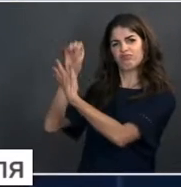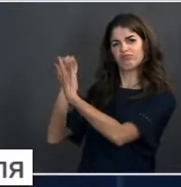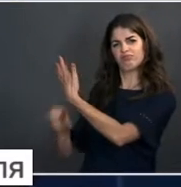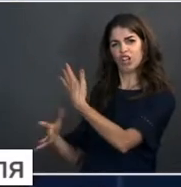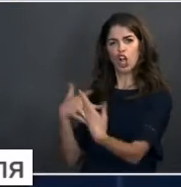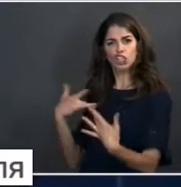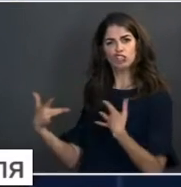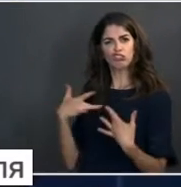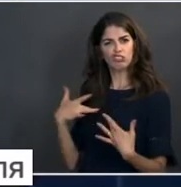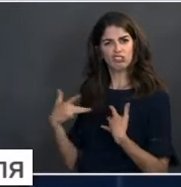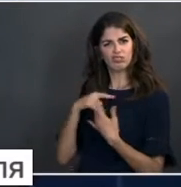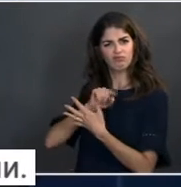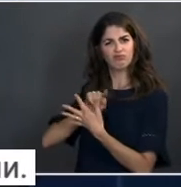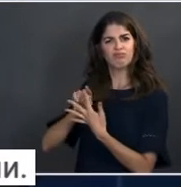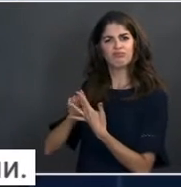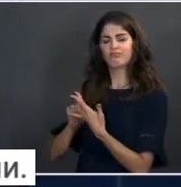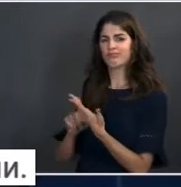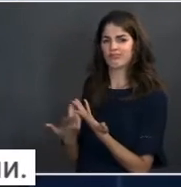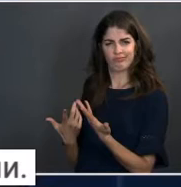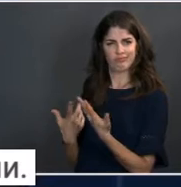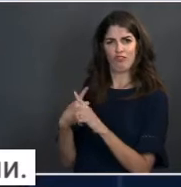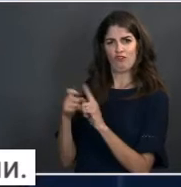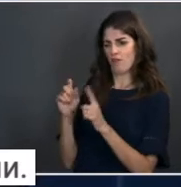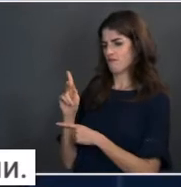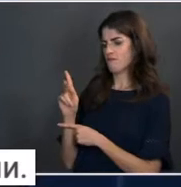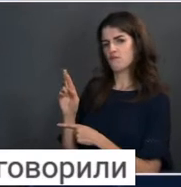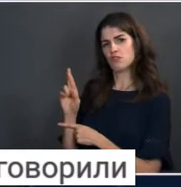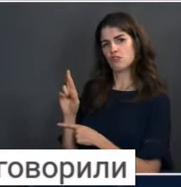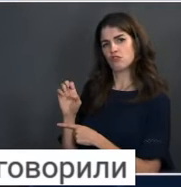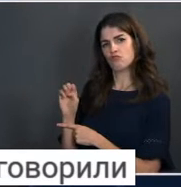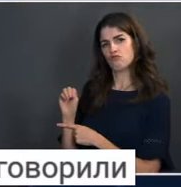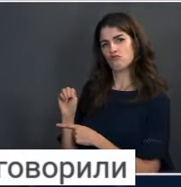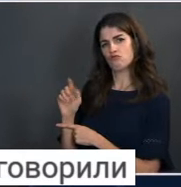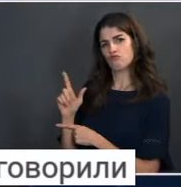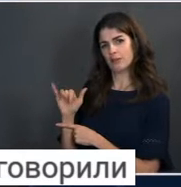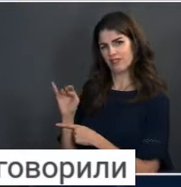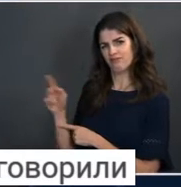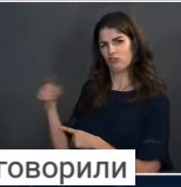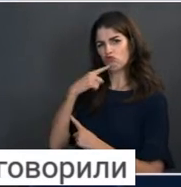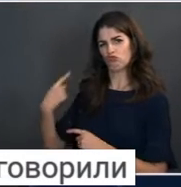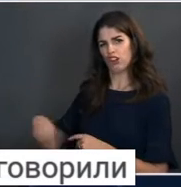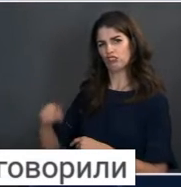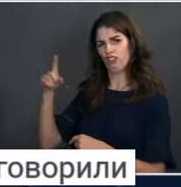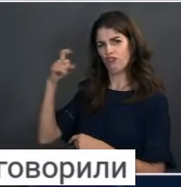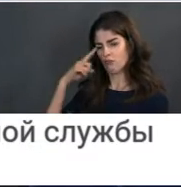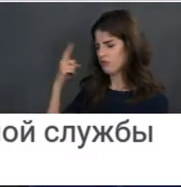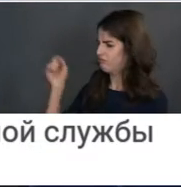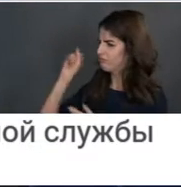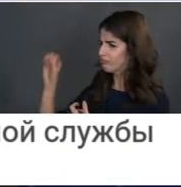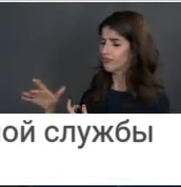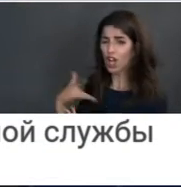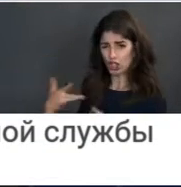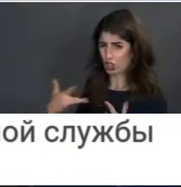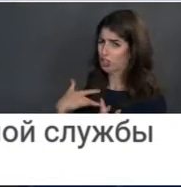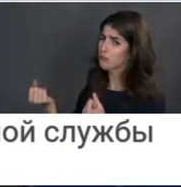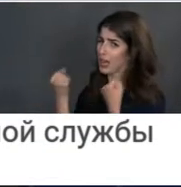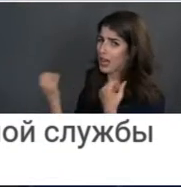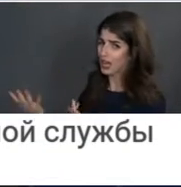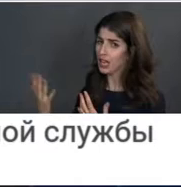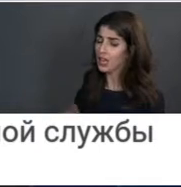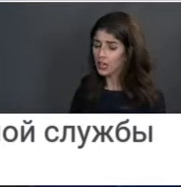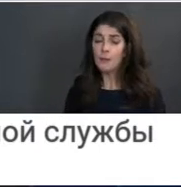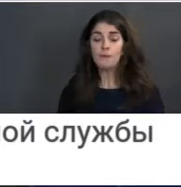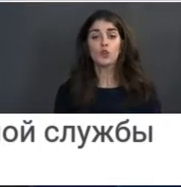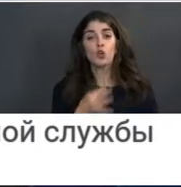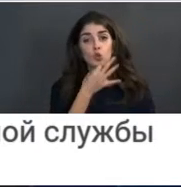actions of the Kremlin and of the Russian government. But there is a review underway that we have spoken about a bit in here